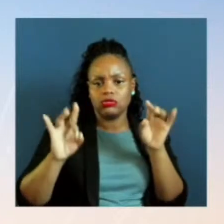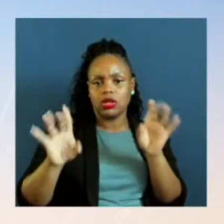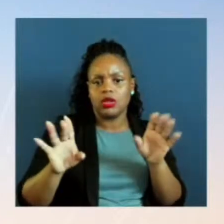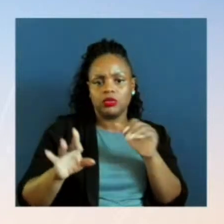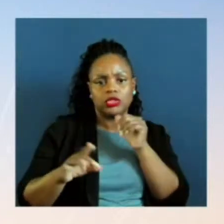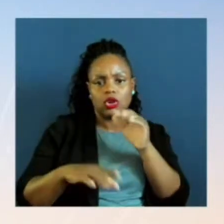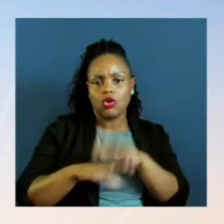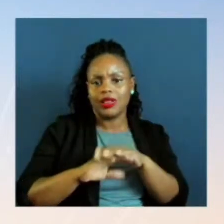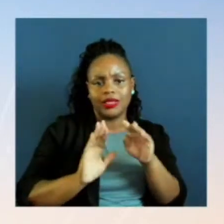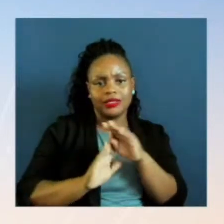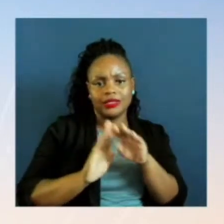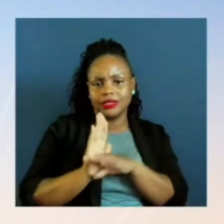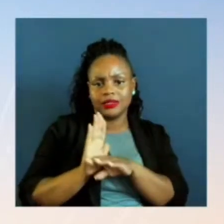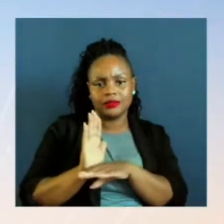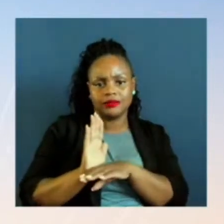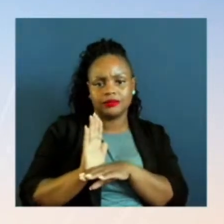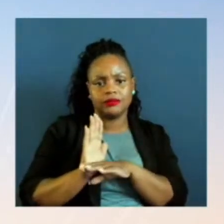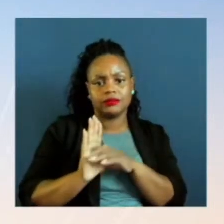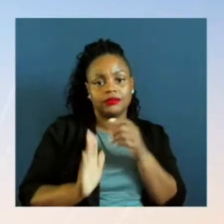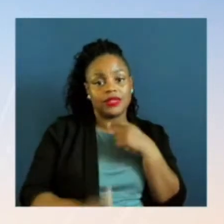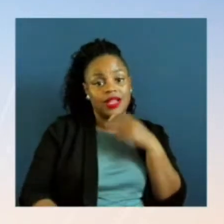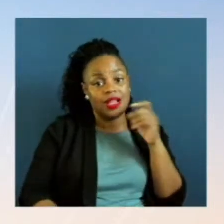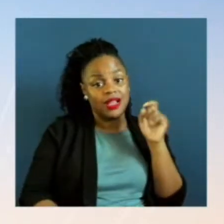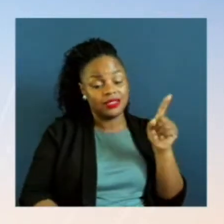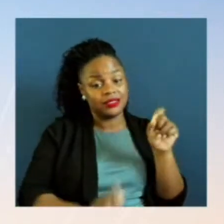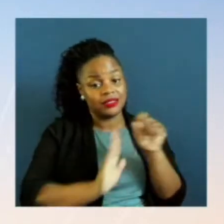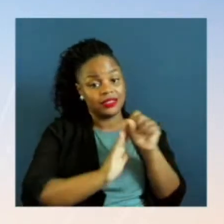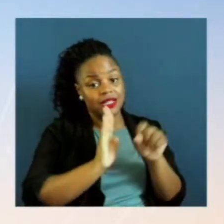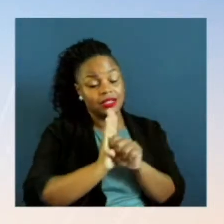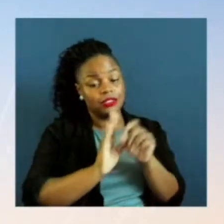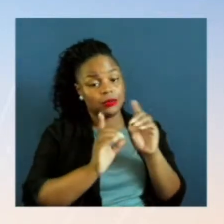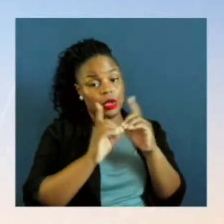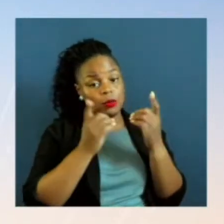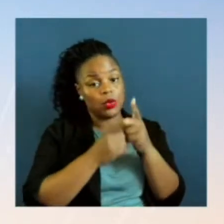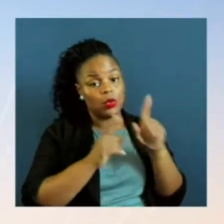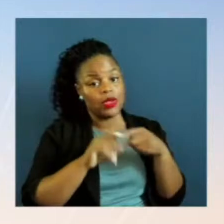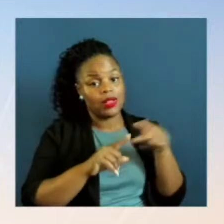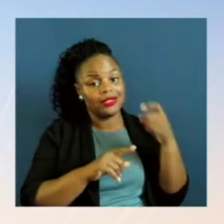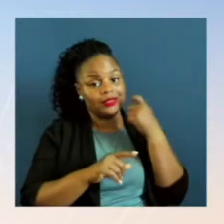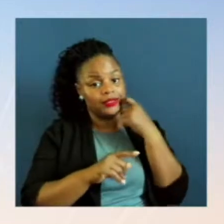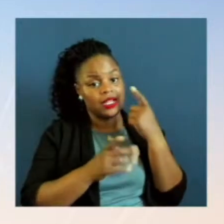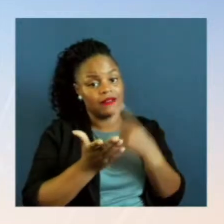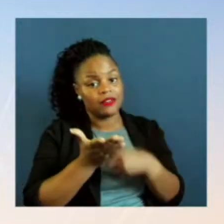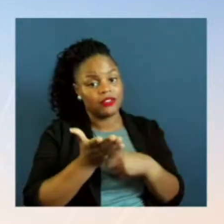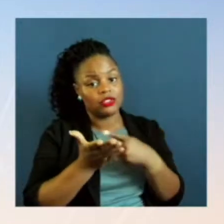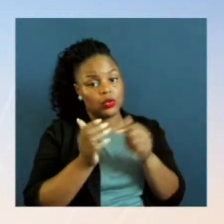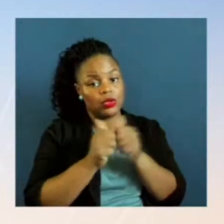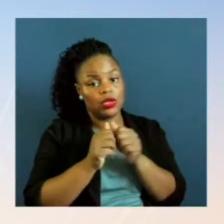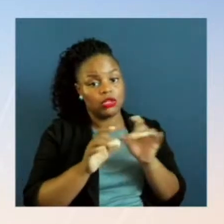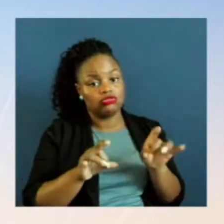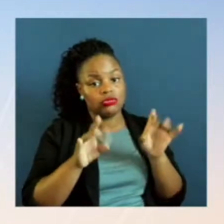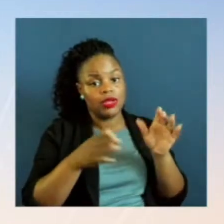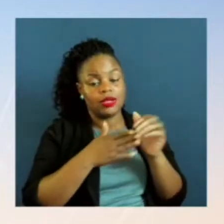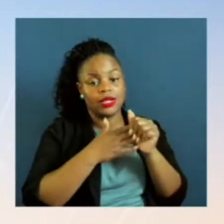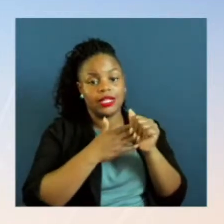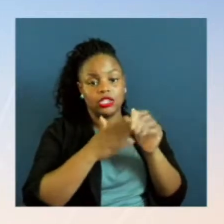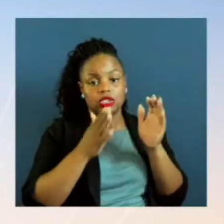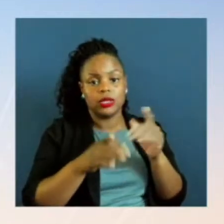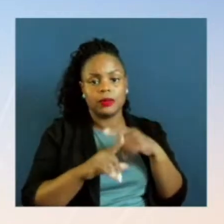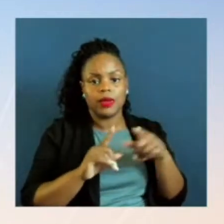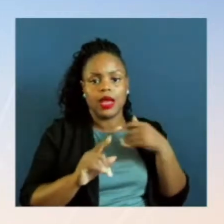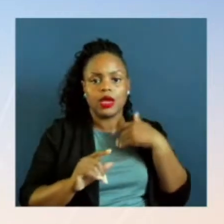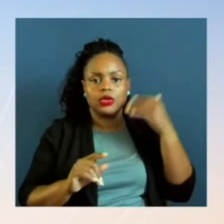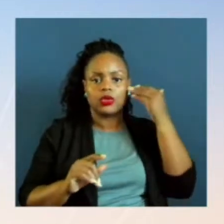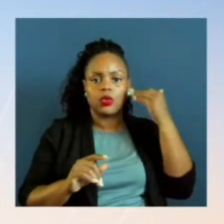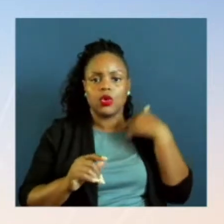their most recent diplomatic conversations were with Australian leaders, but I know that we are in close touch, in close coordination, and that